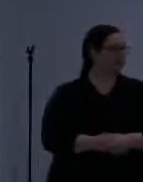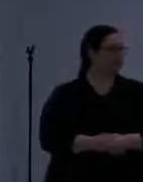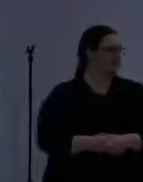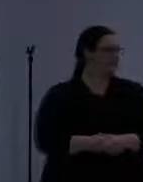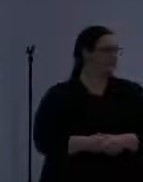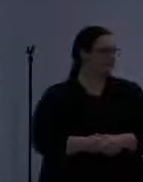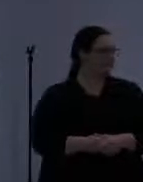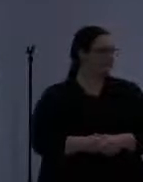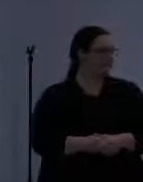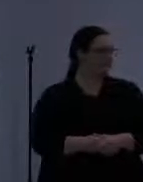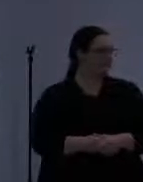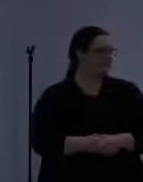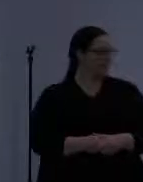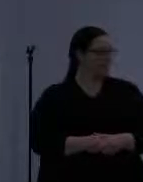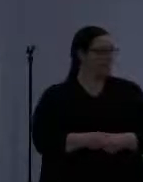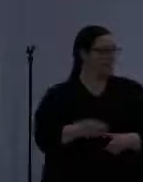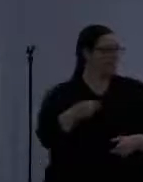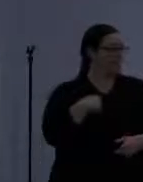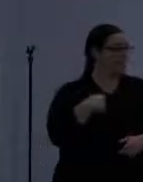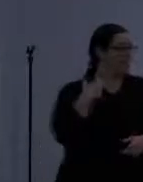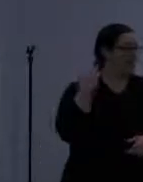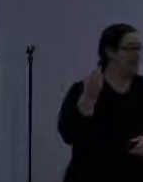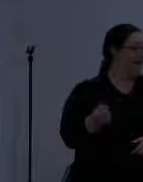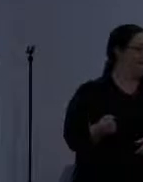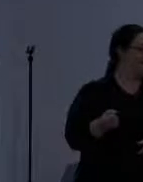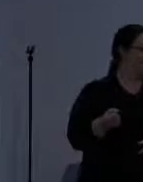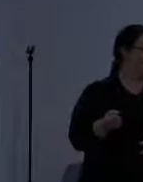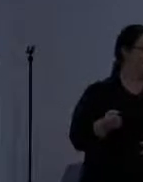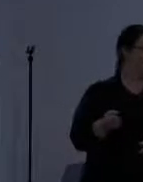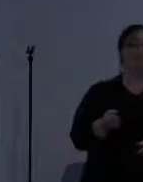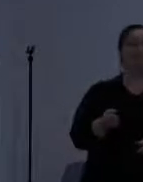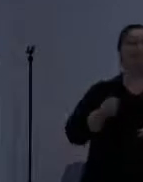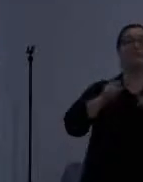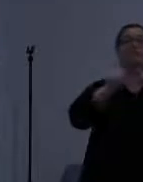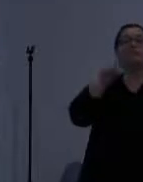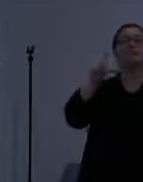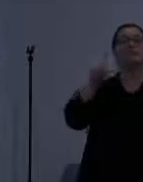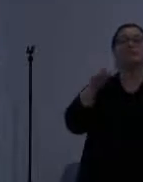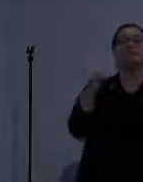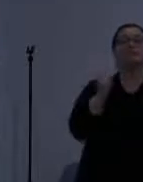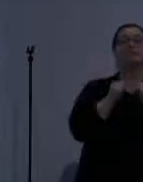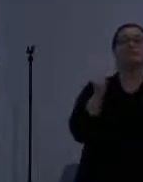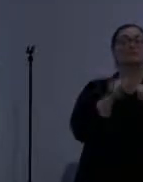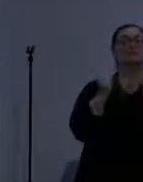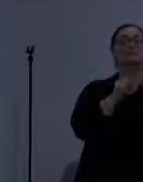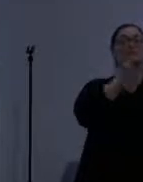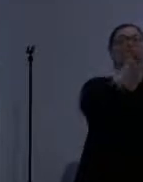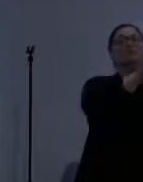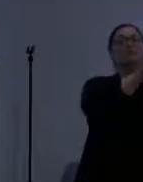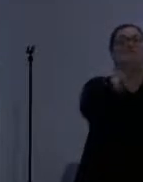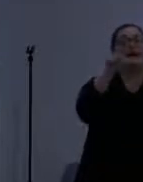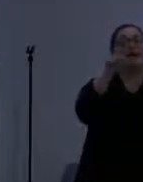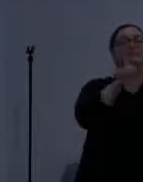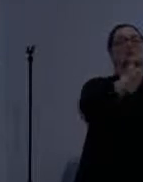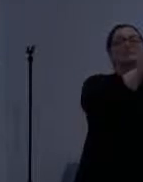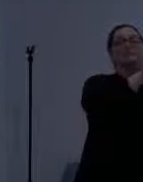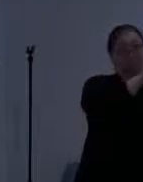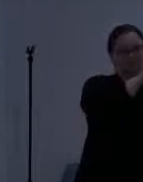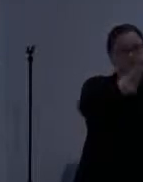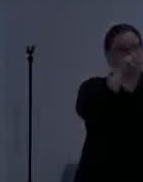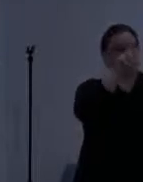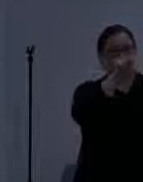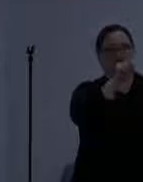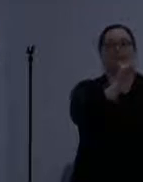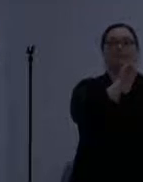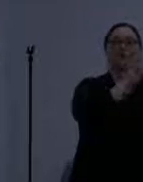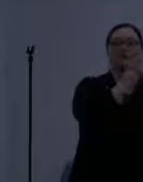But what I do have with me up on stage here is I have some fridge magnets with our contact centre